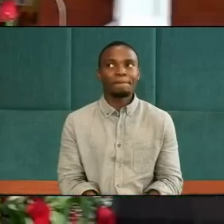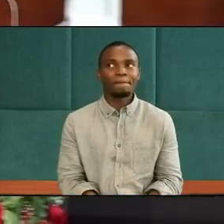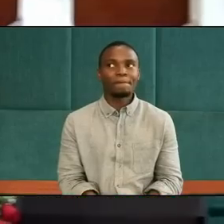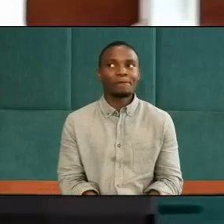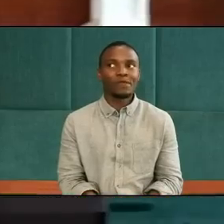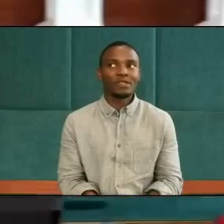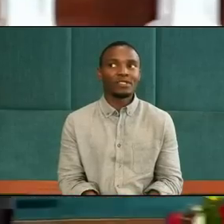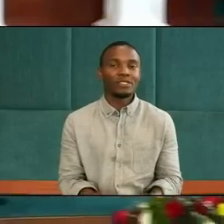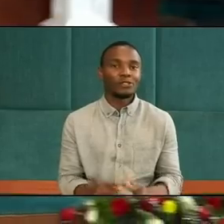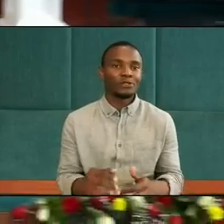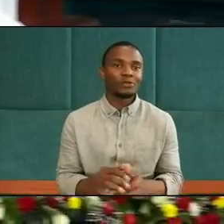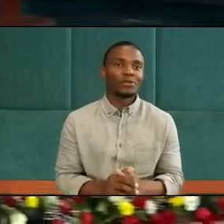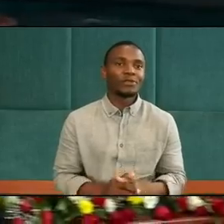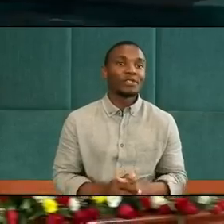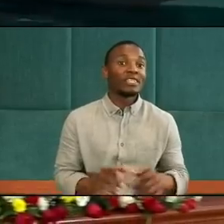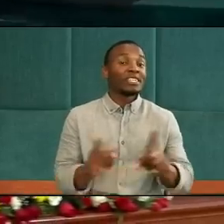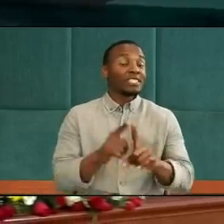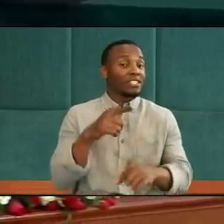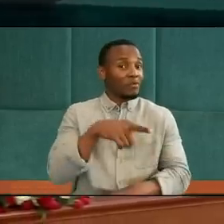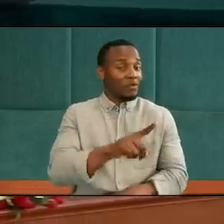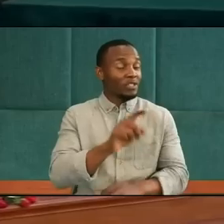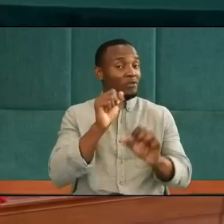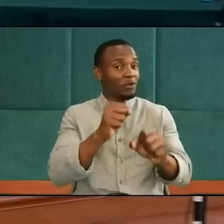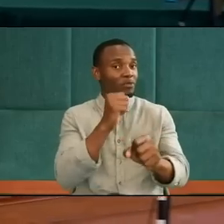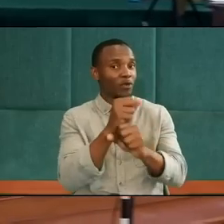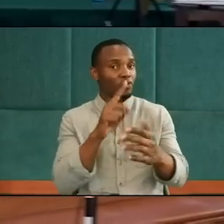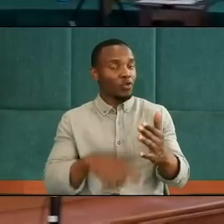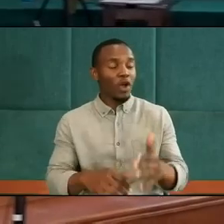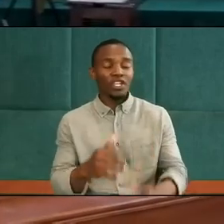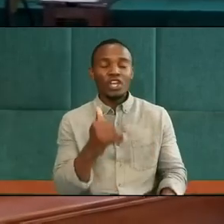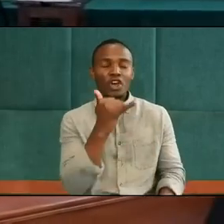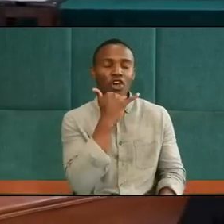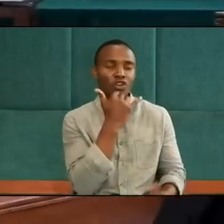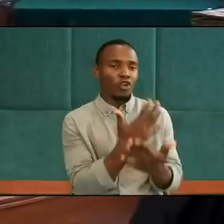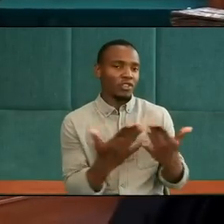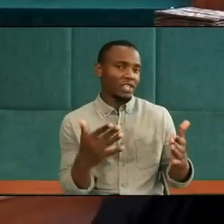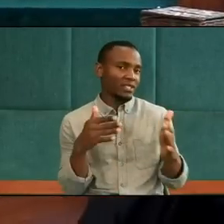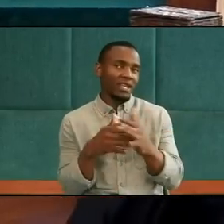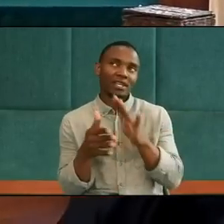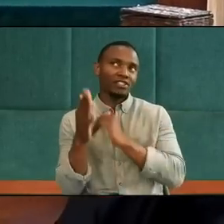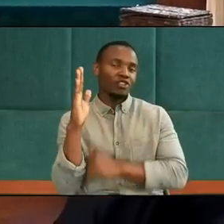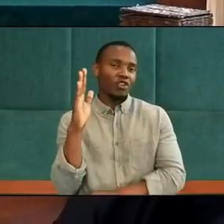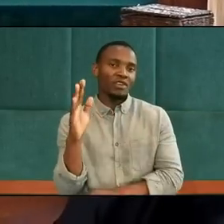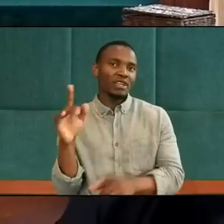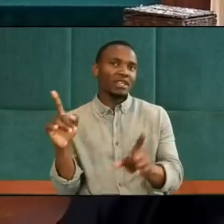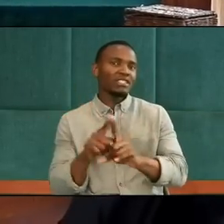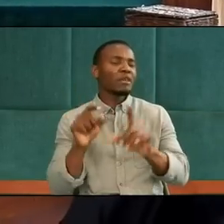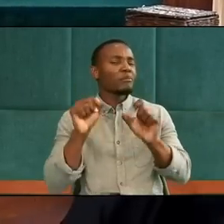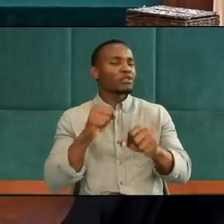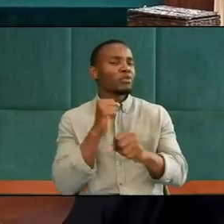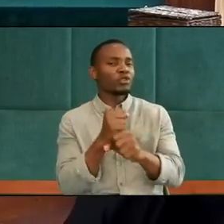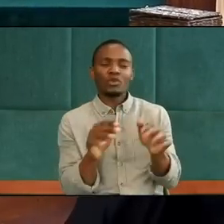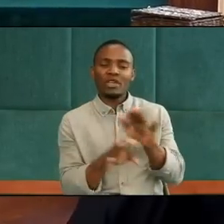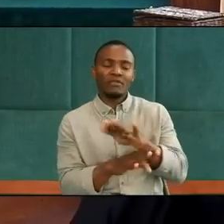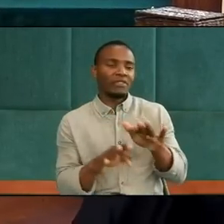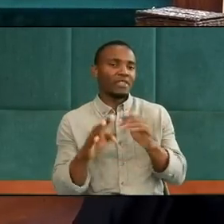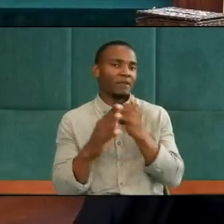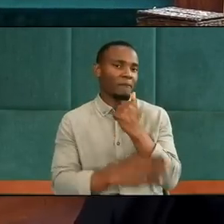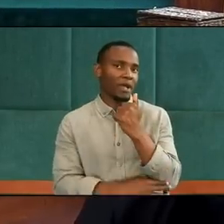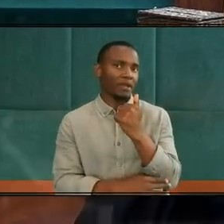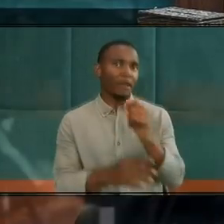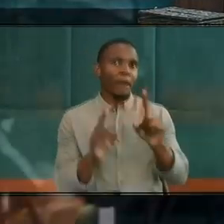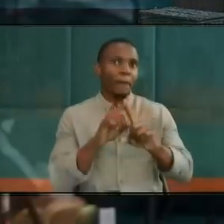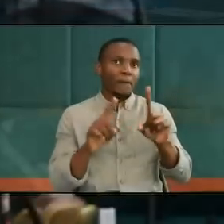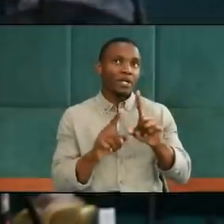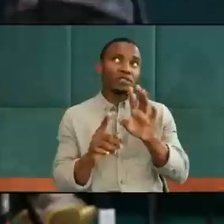Ooh. Ooh. You can mess up against God. You can do all the stuff against God. God is not going to